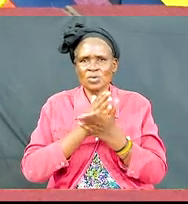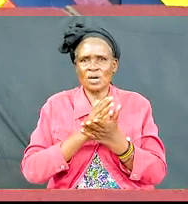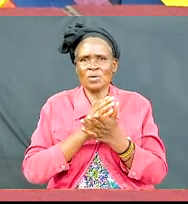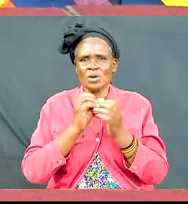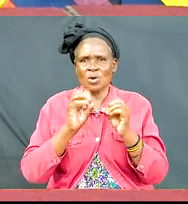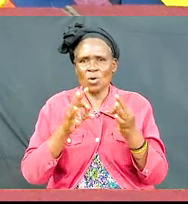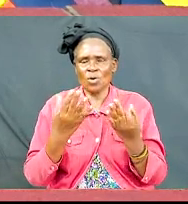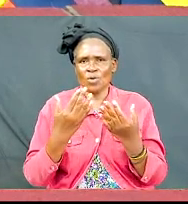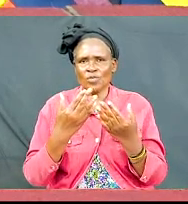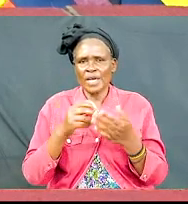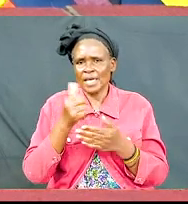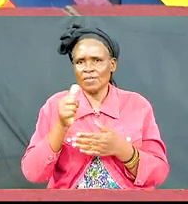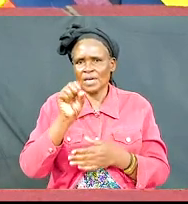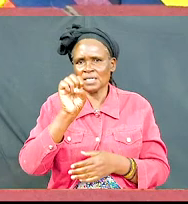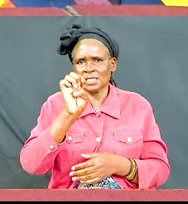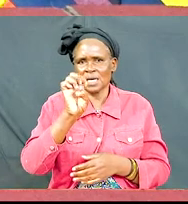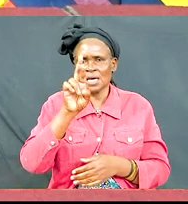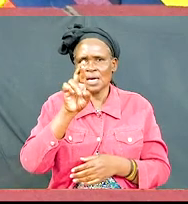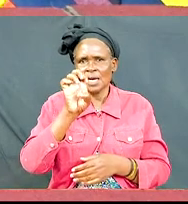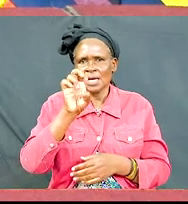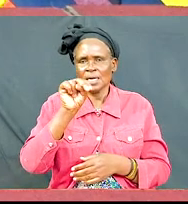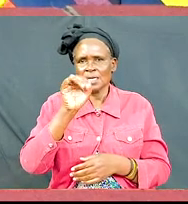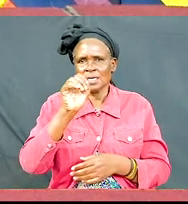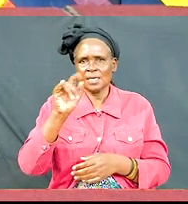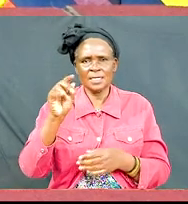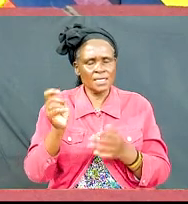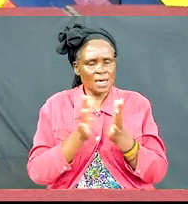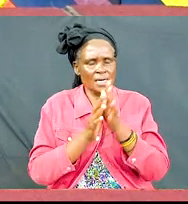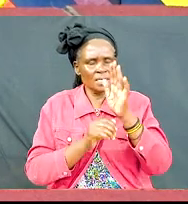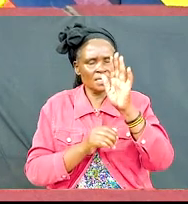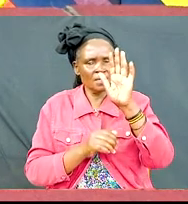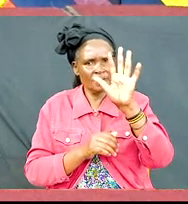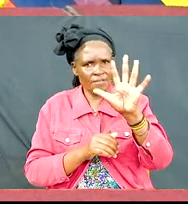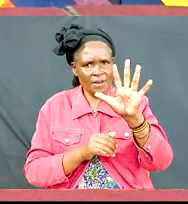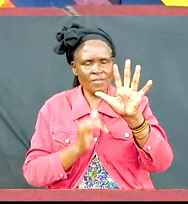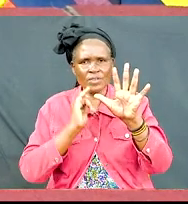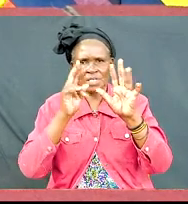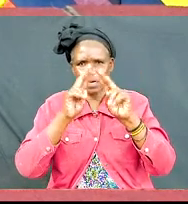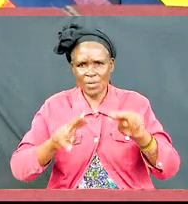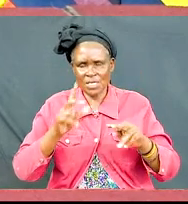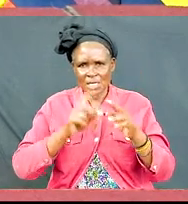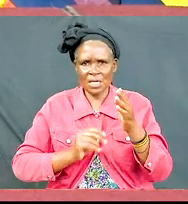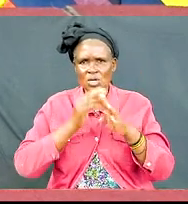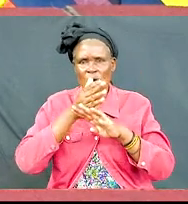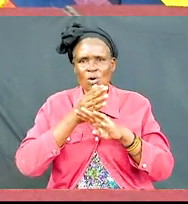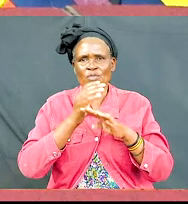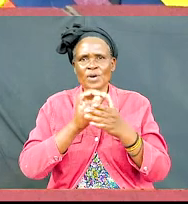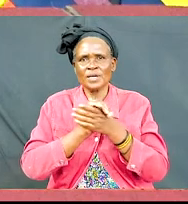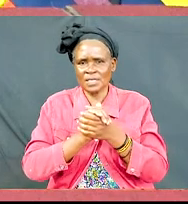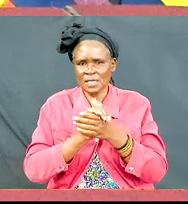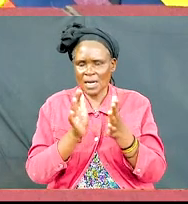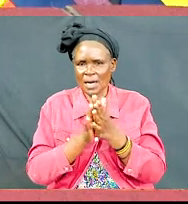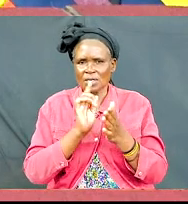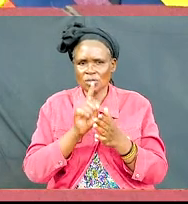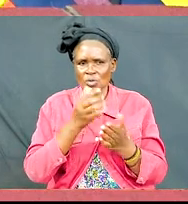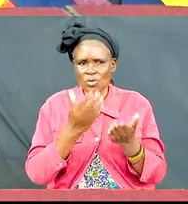or even serenity. And number five is that peace as a part of a greeting formula. And so you